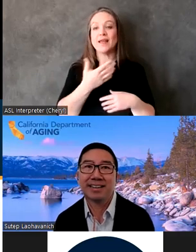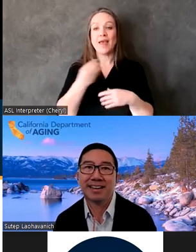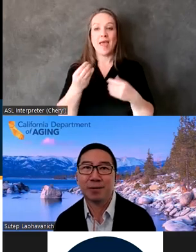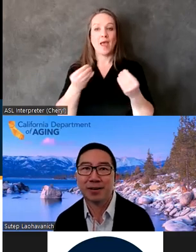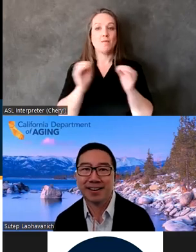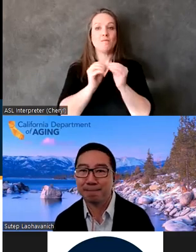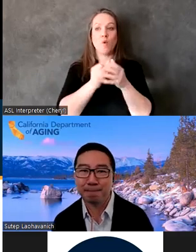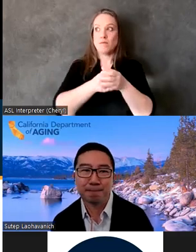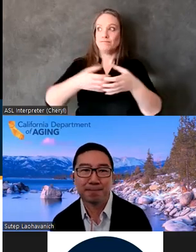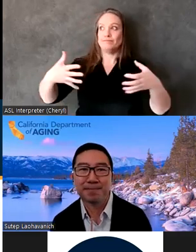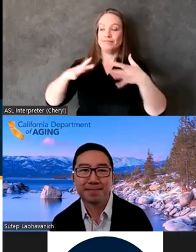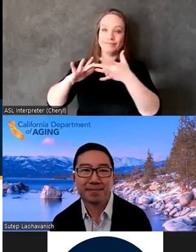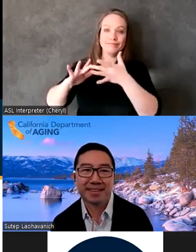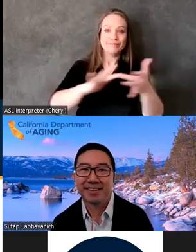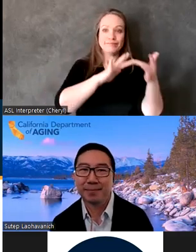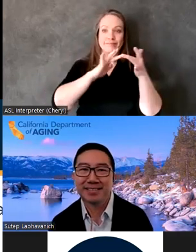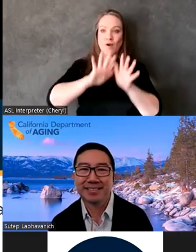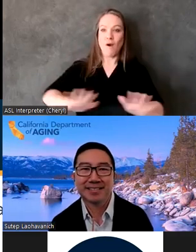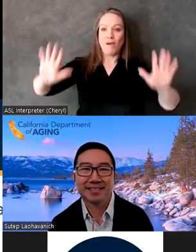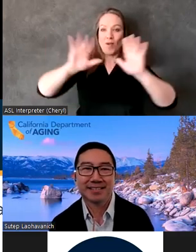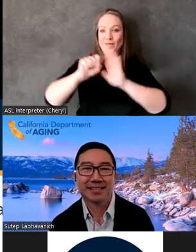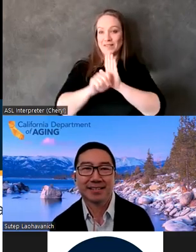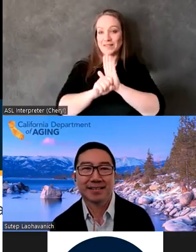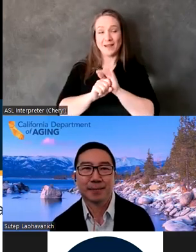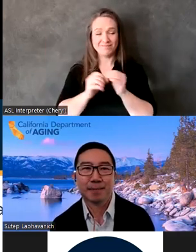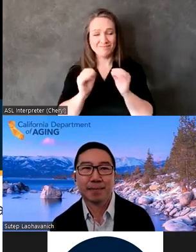more exciting work to come. Next slide, please.